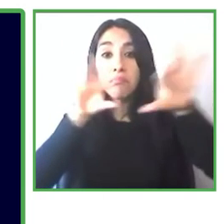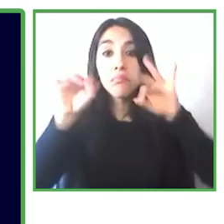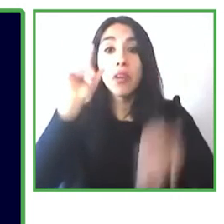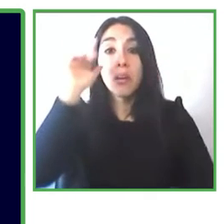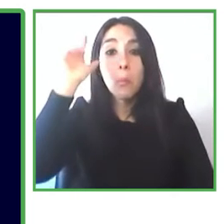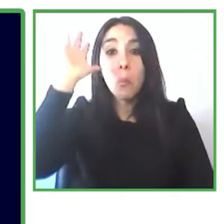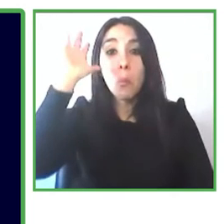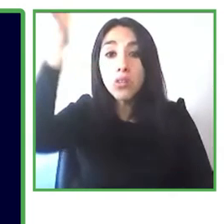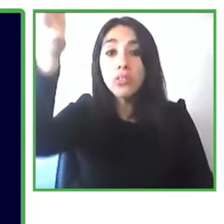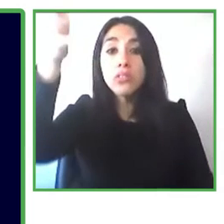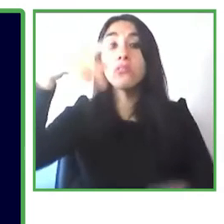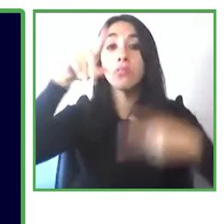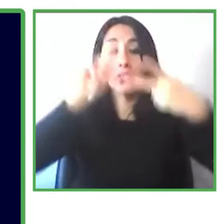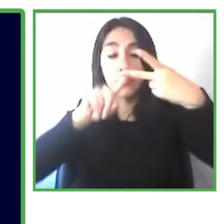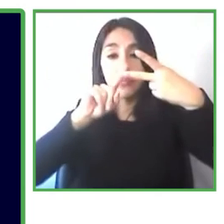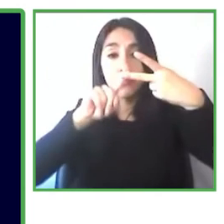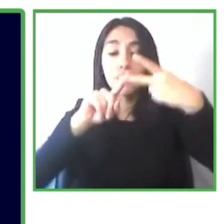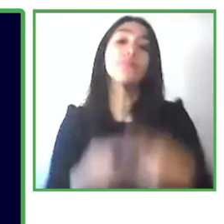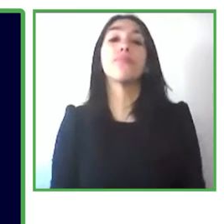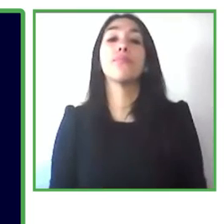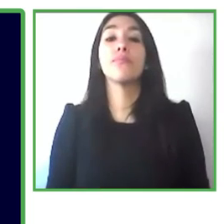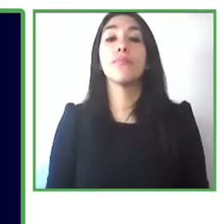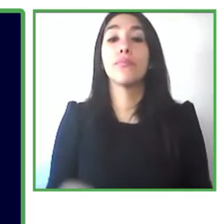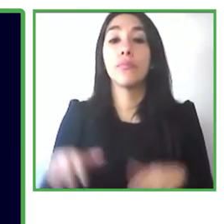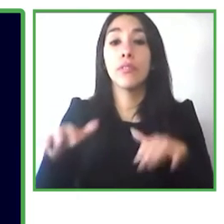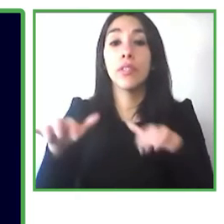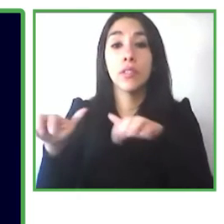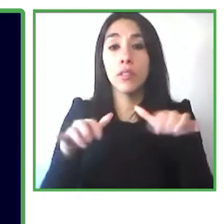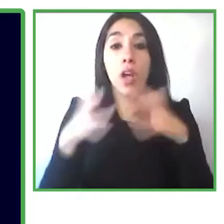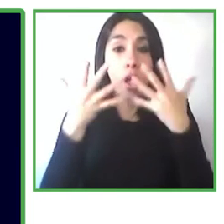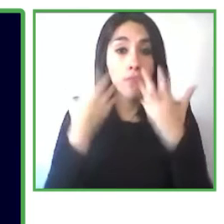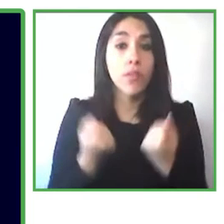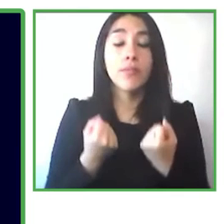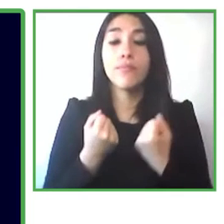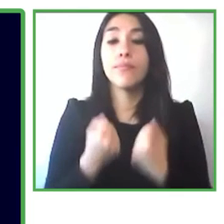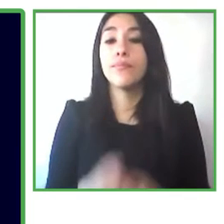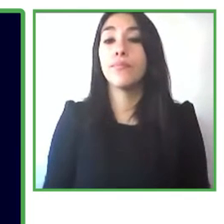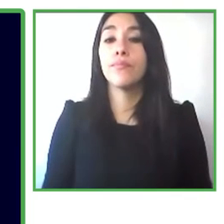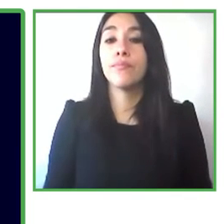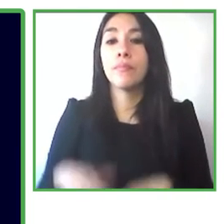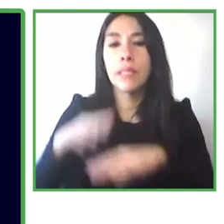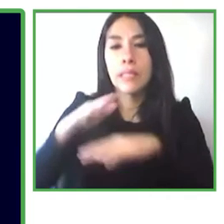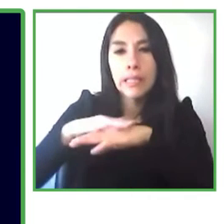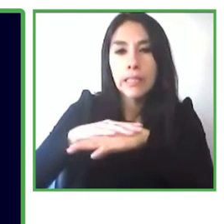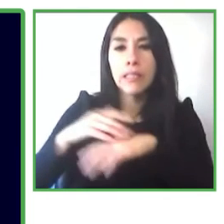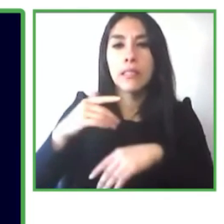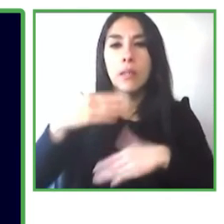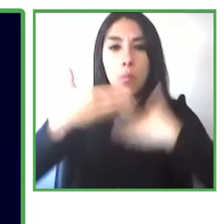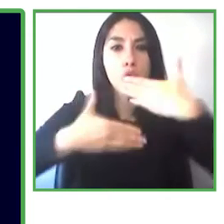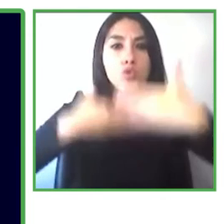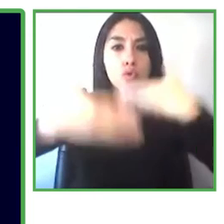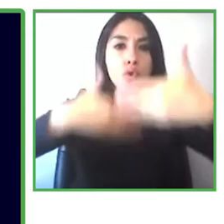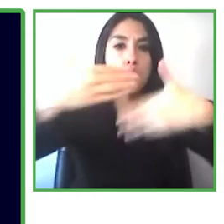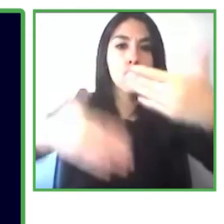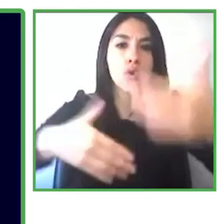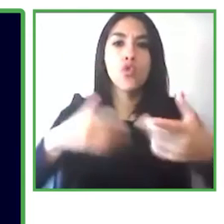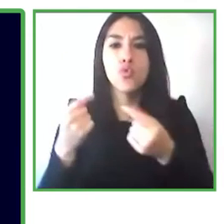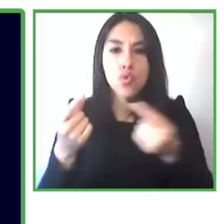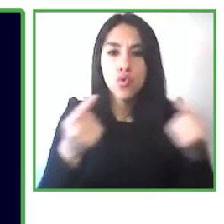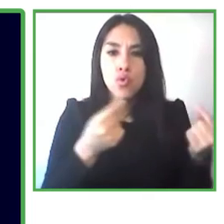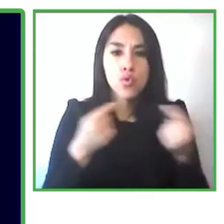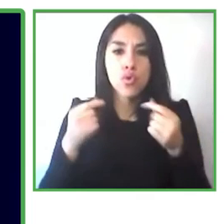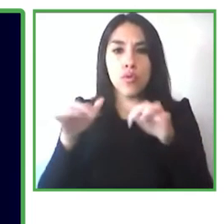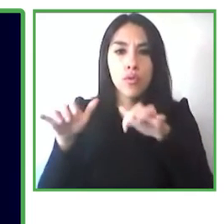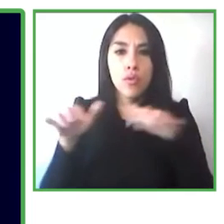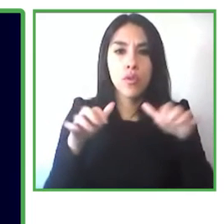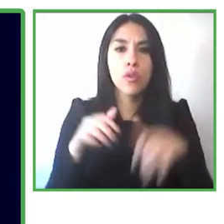of the Saraki page and SUMA. The process is going to be done online, and it is absolutely free.